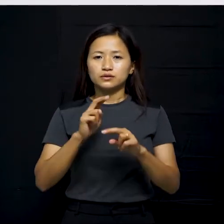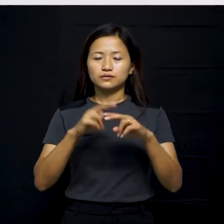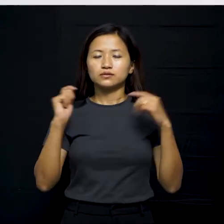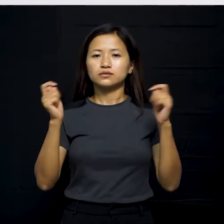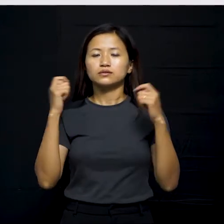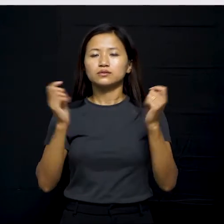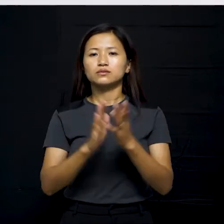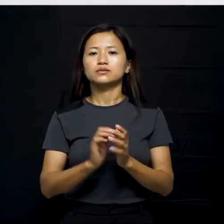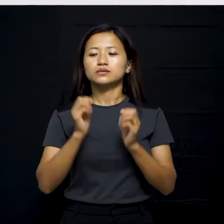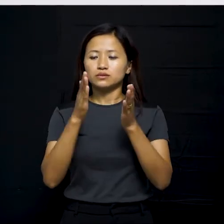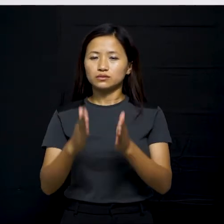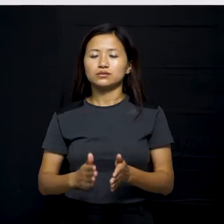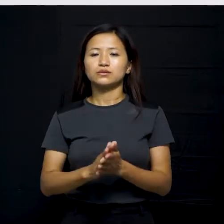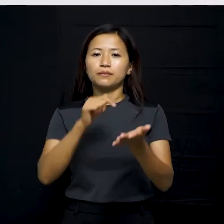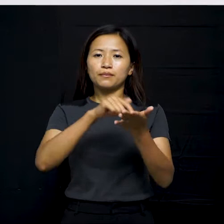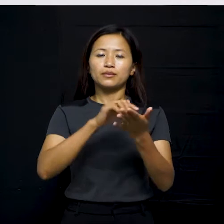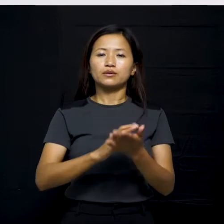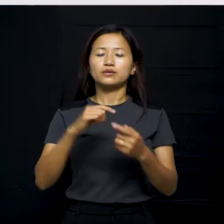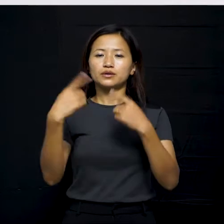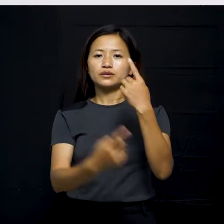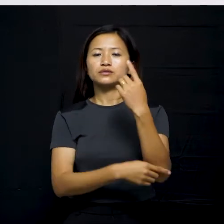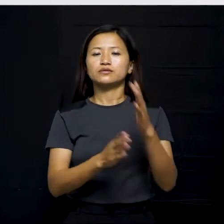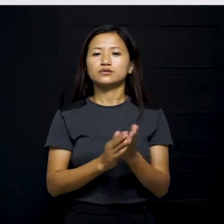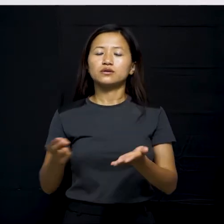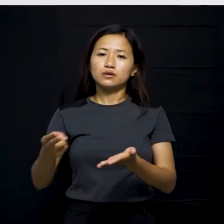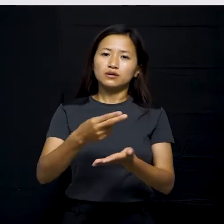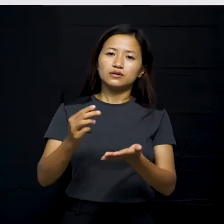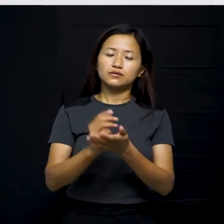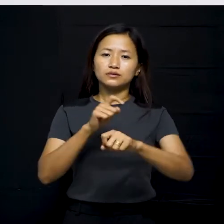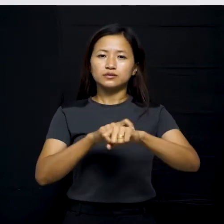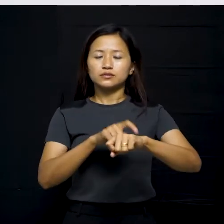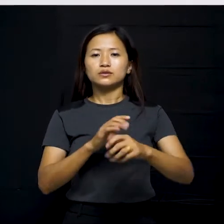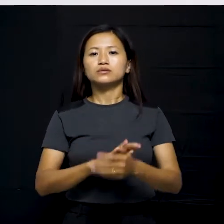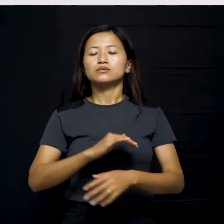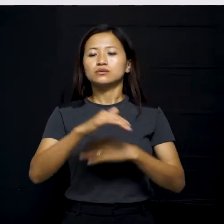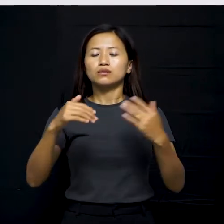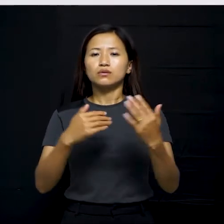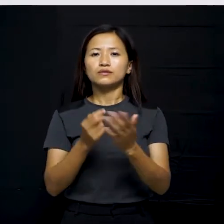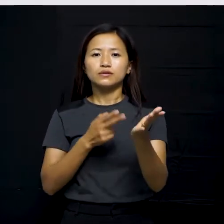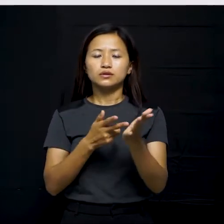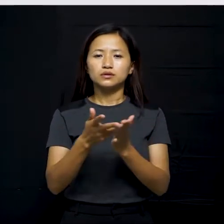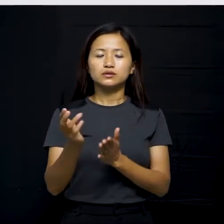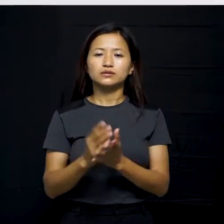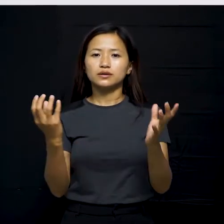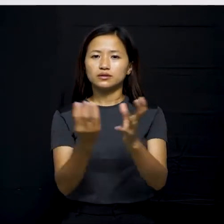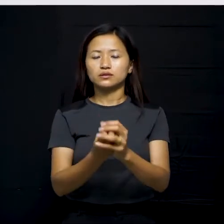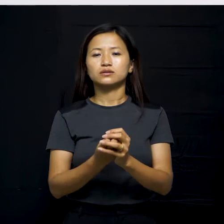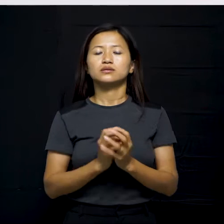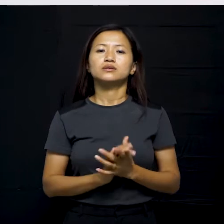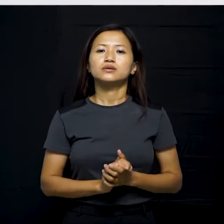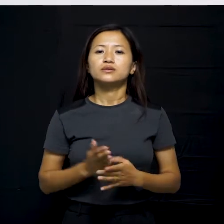are celebrated in order to mark the end of the harvest time, so that together the whole village gather and they used